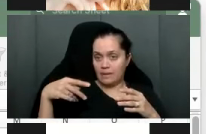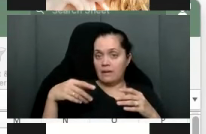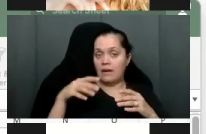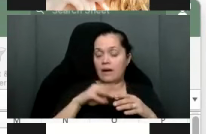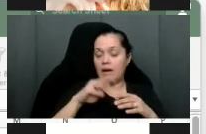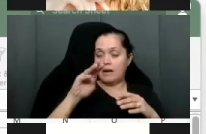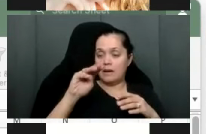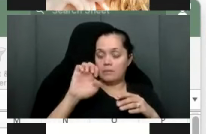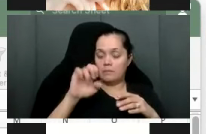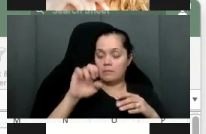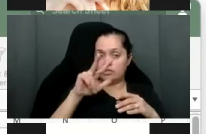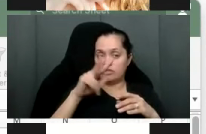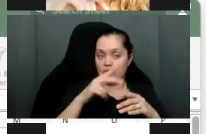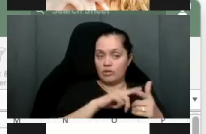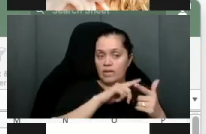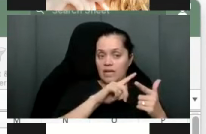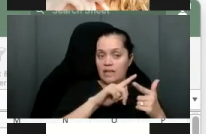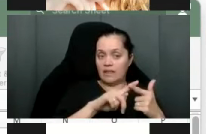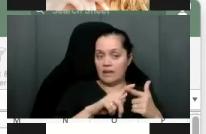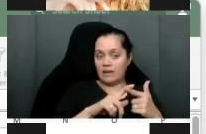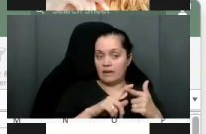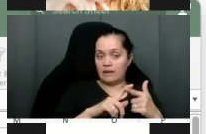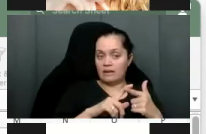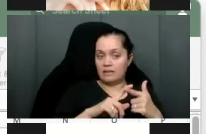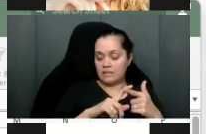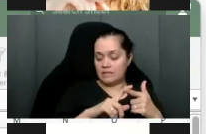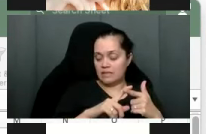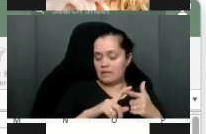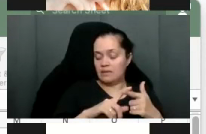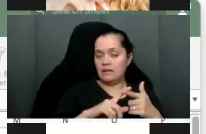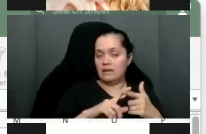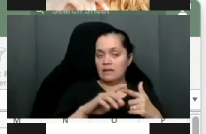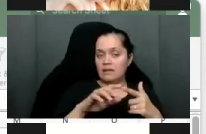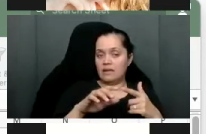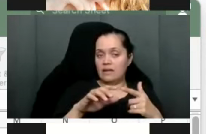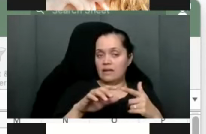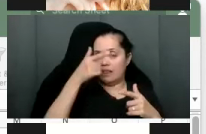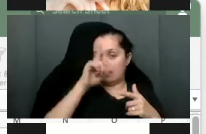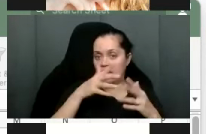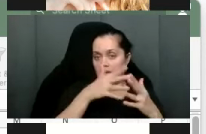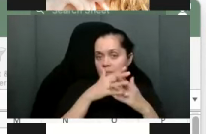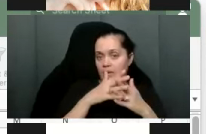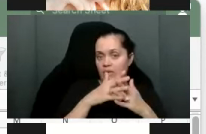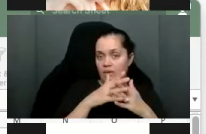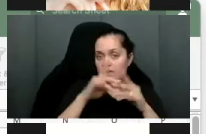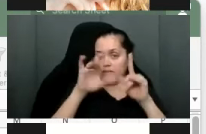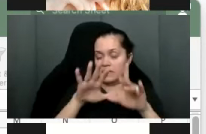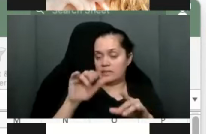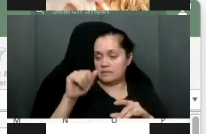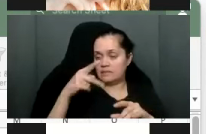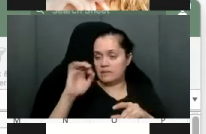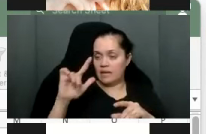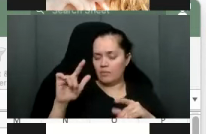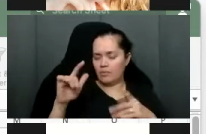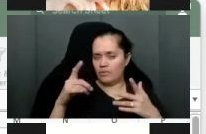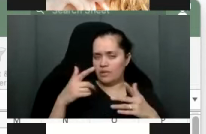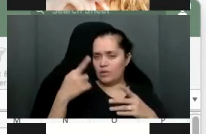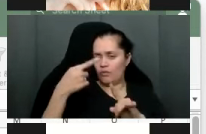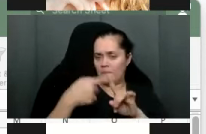March 3rd, but then to take the Latin America map quiz in April. You'd have a month then